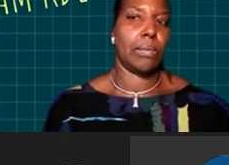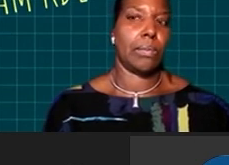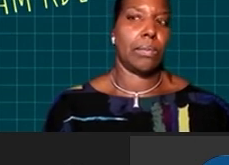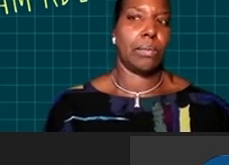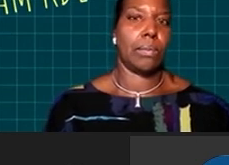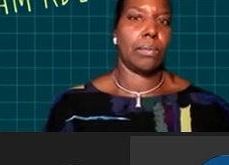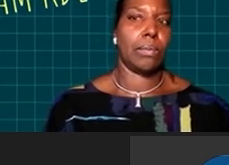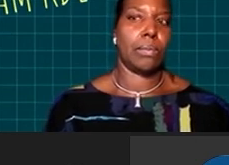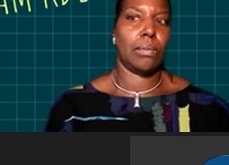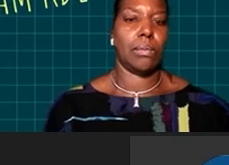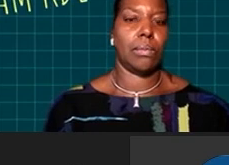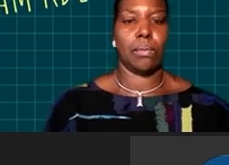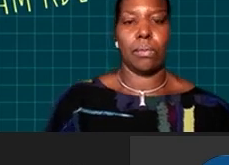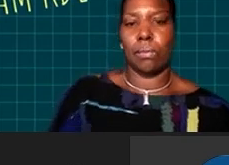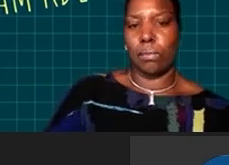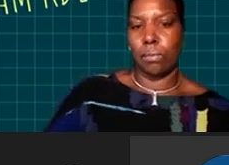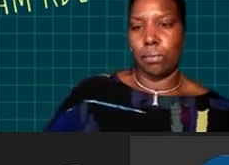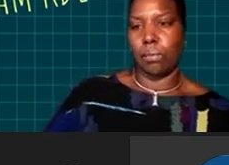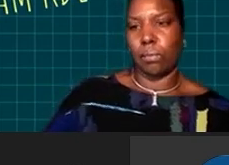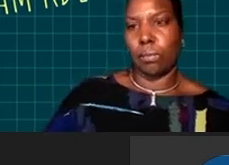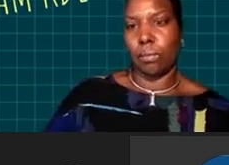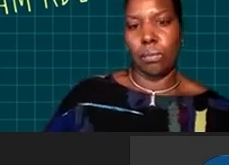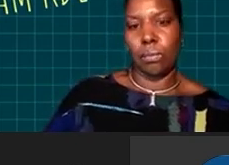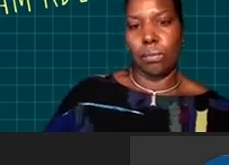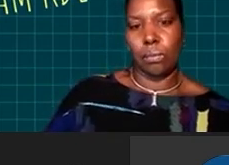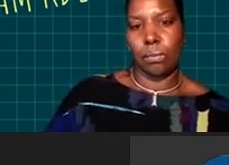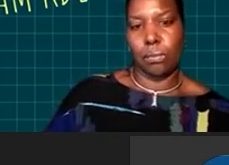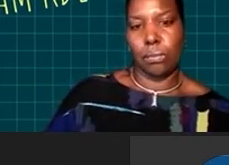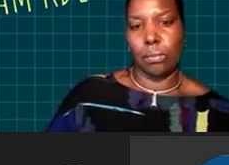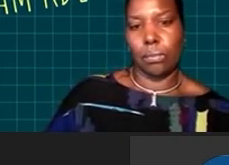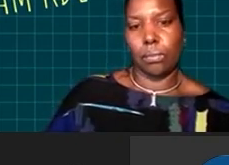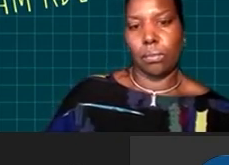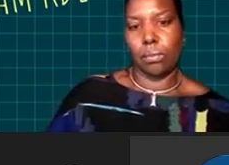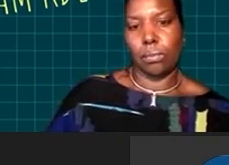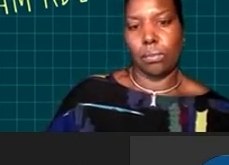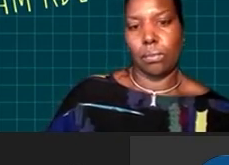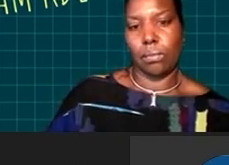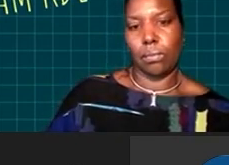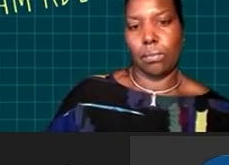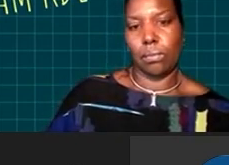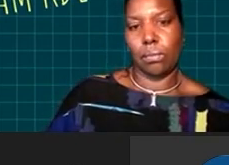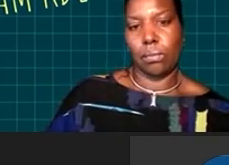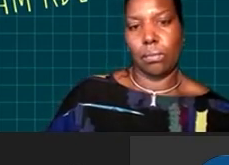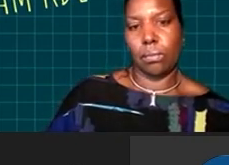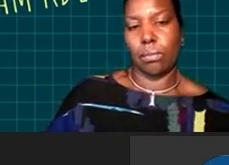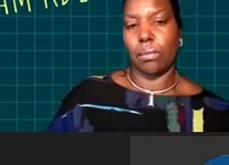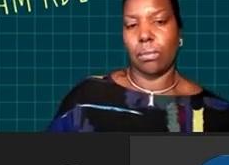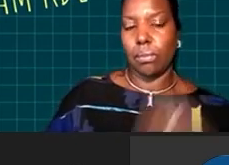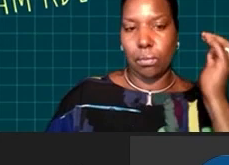decision makers within your district are aware of those conditions as well.